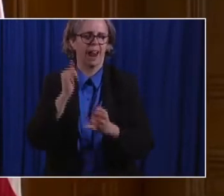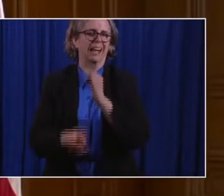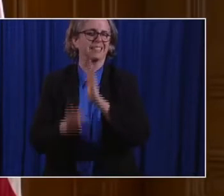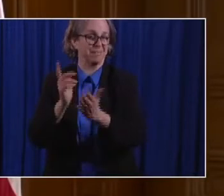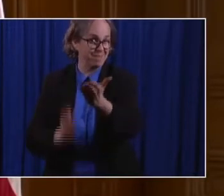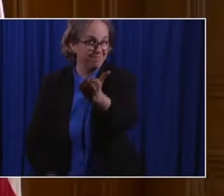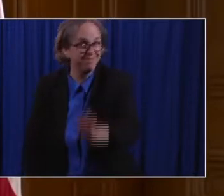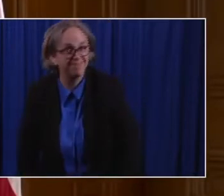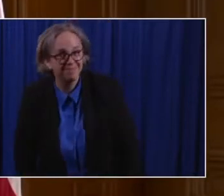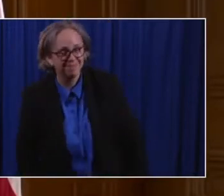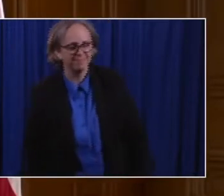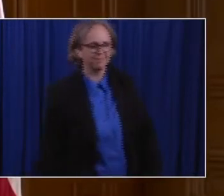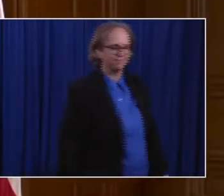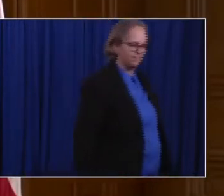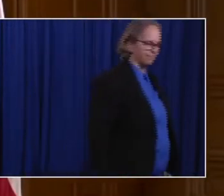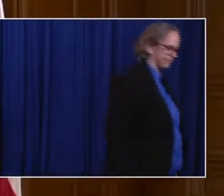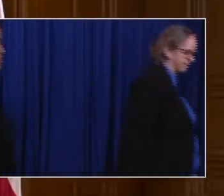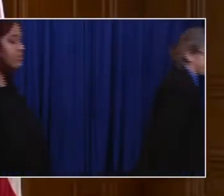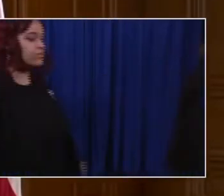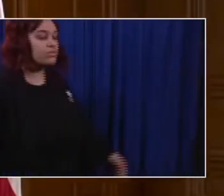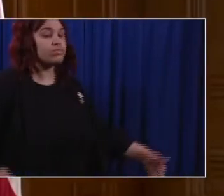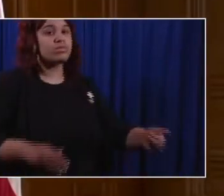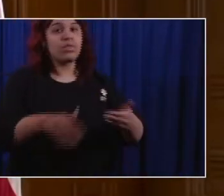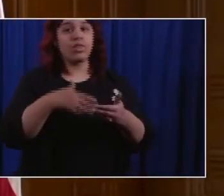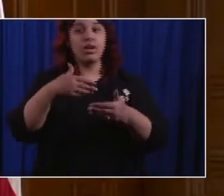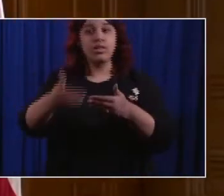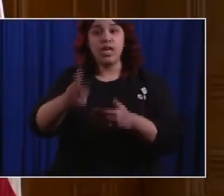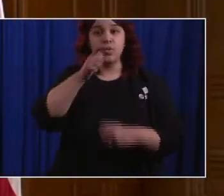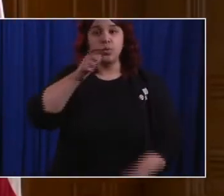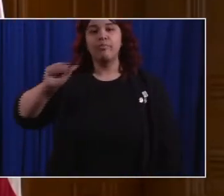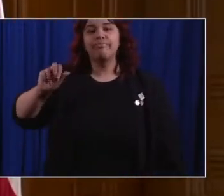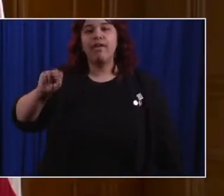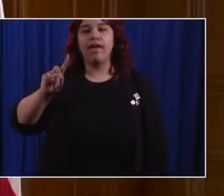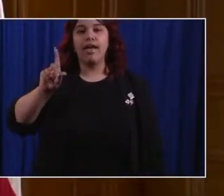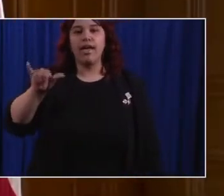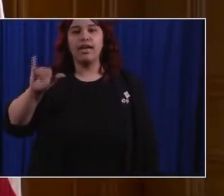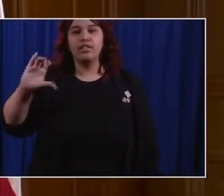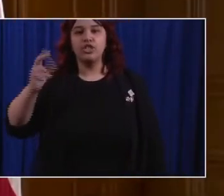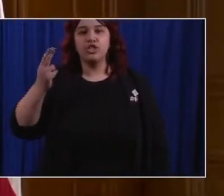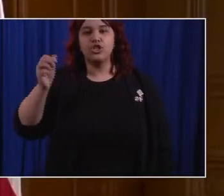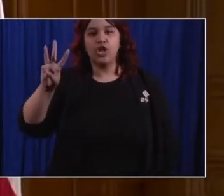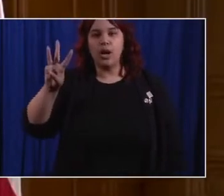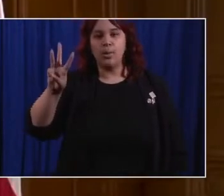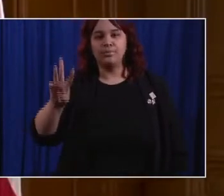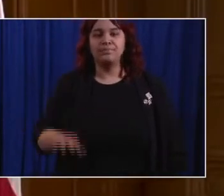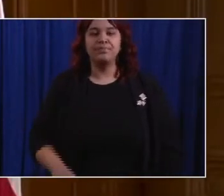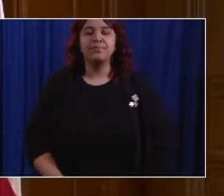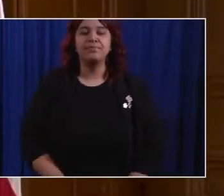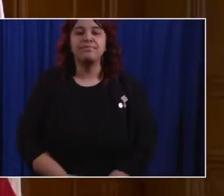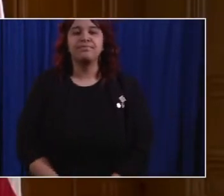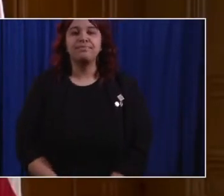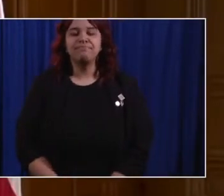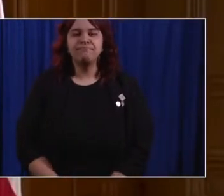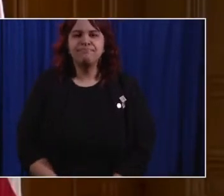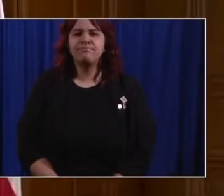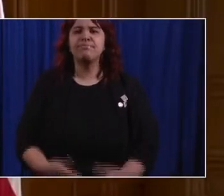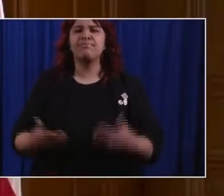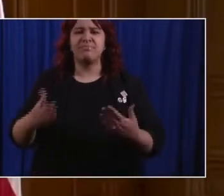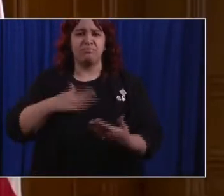Next question is from Andy Chow at Ohio Public Radio and Television. Hi, Governor. Andy. For you and for